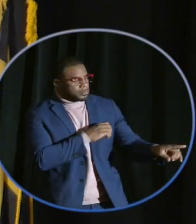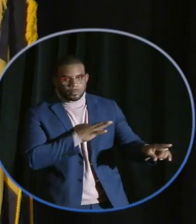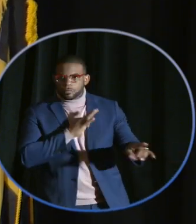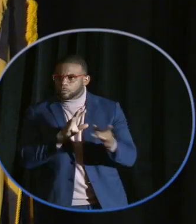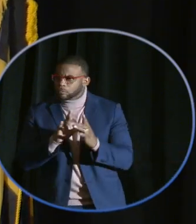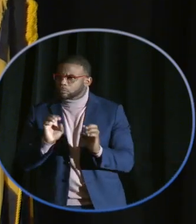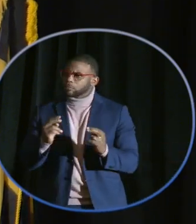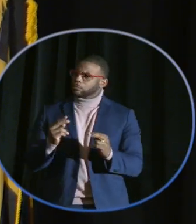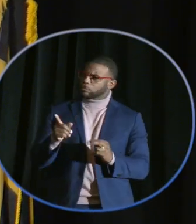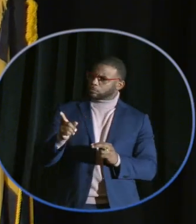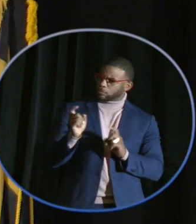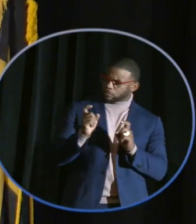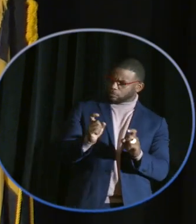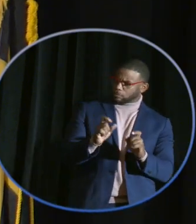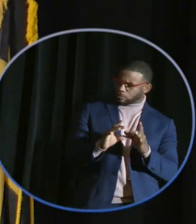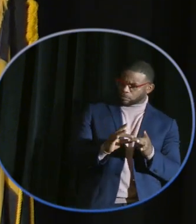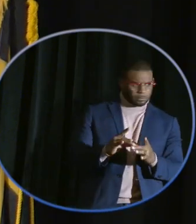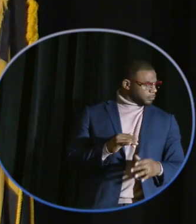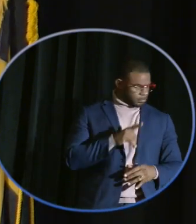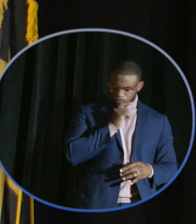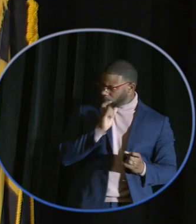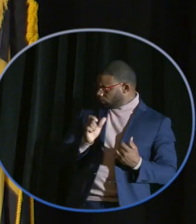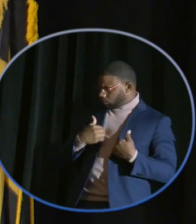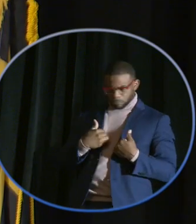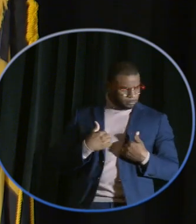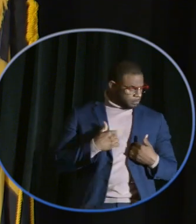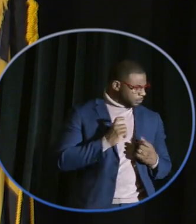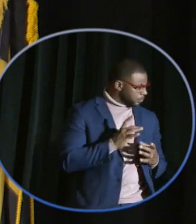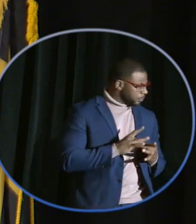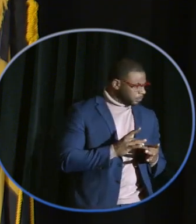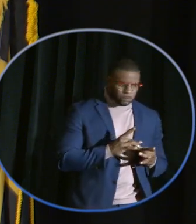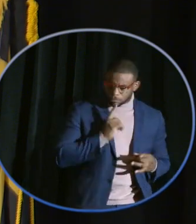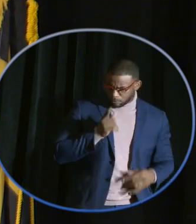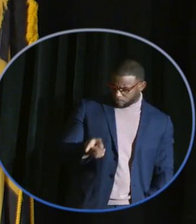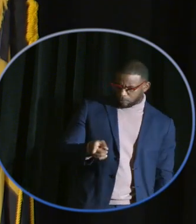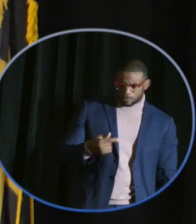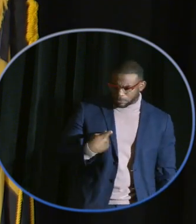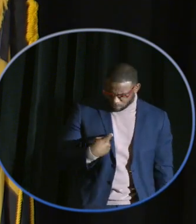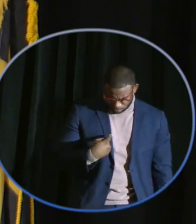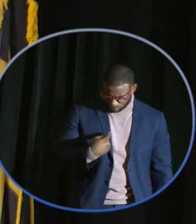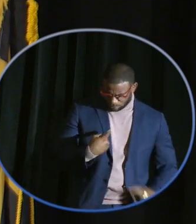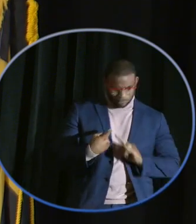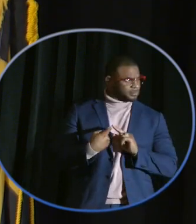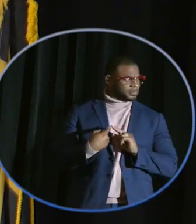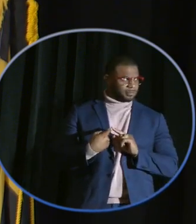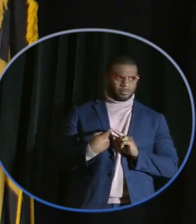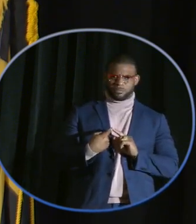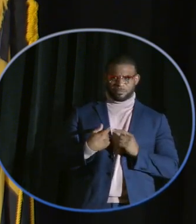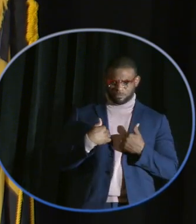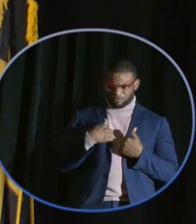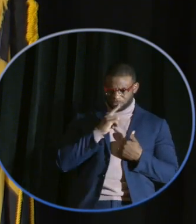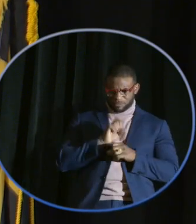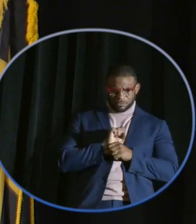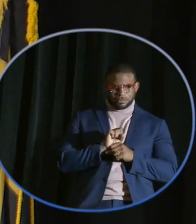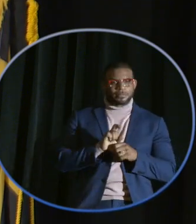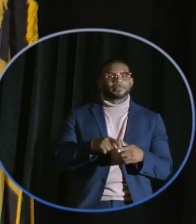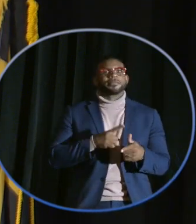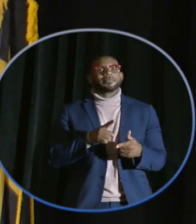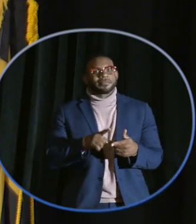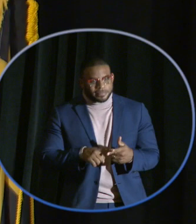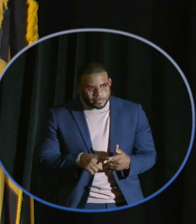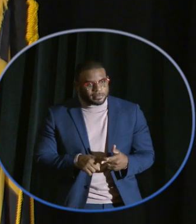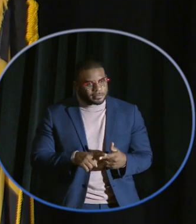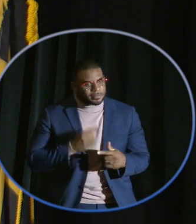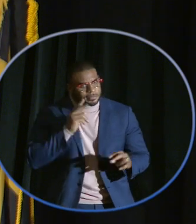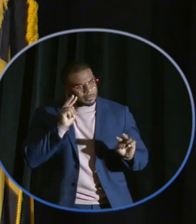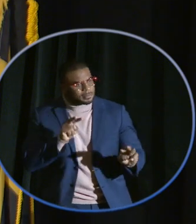said, "Oh, so you're giving remarks." I said, "Who's giving remarks?" They said, "You're giving remarks." I said, "Oh, I am?" And then